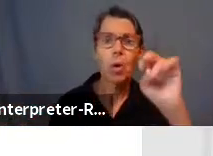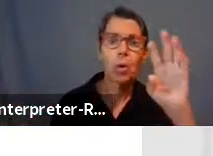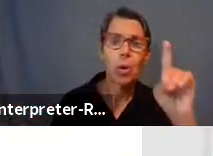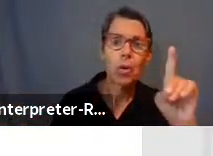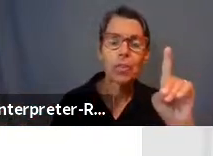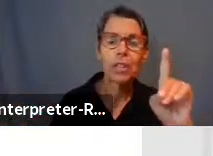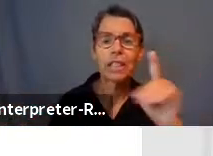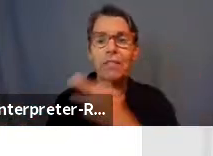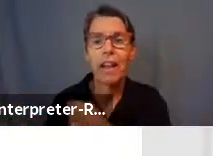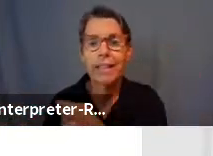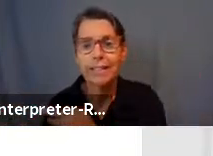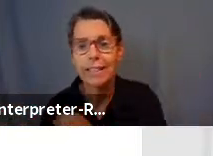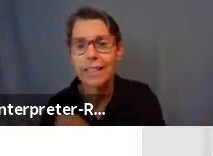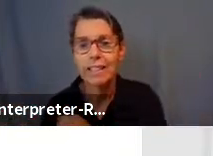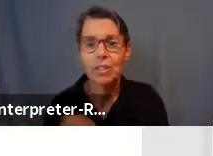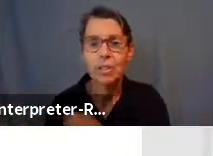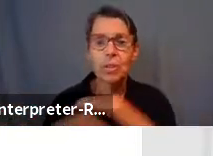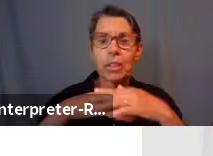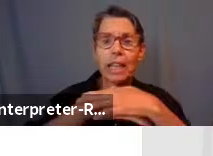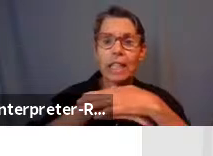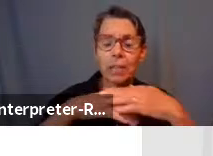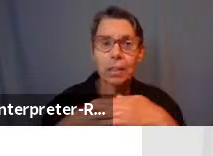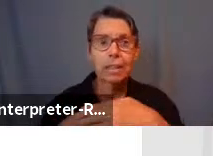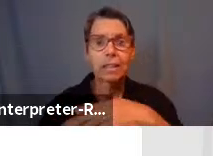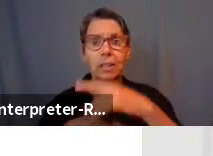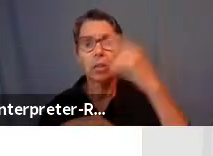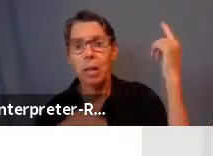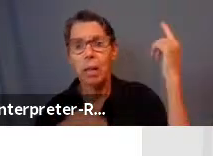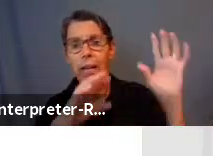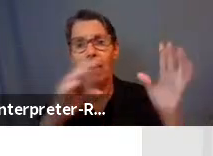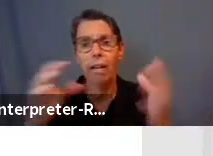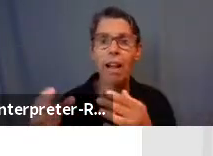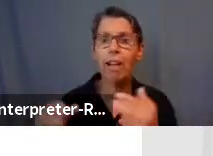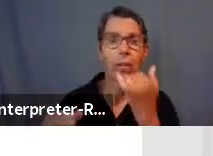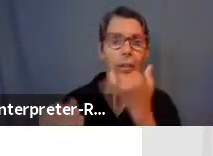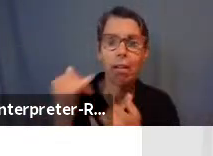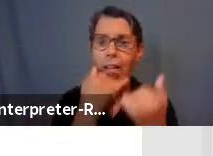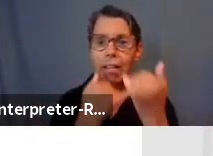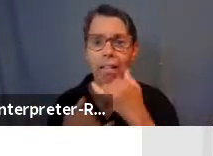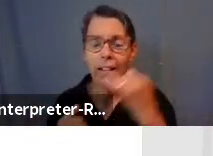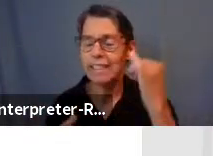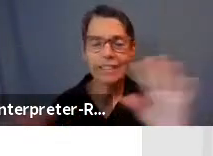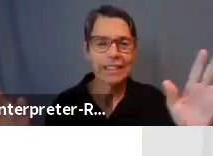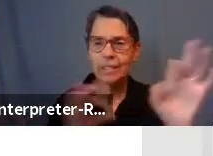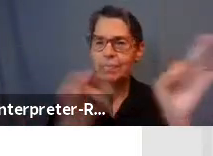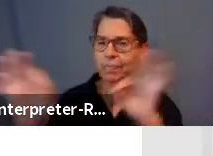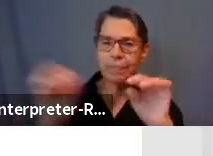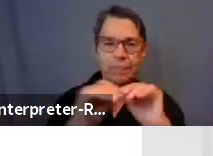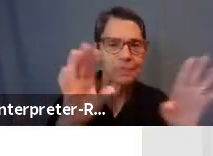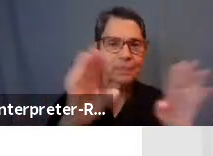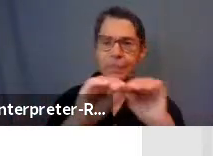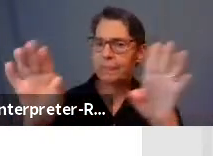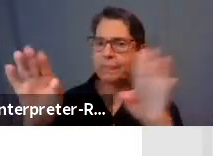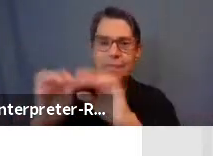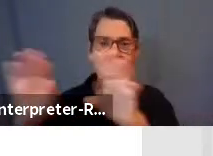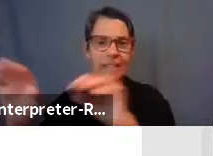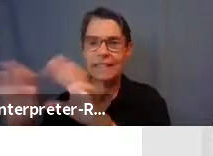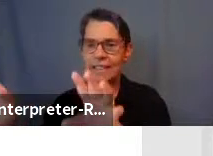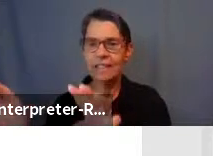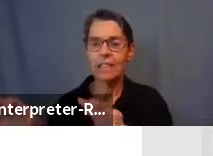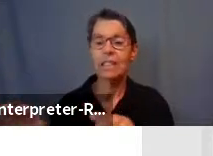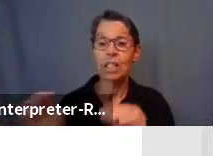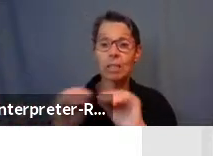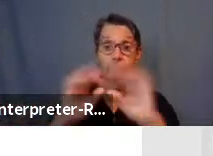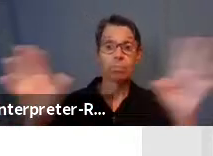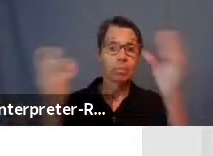Black populations. And so we use that as a channel and just a very informative message for our patients.